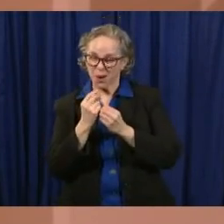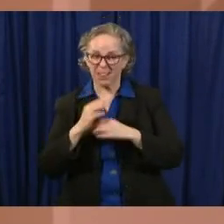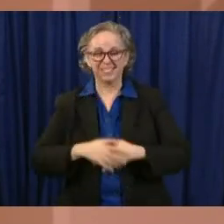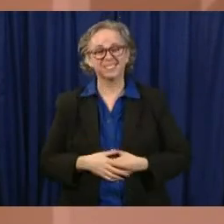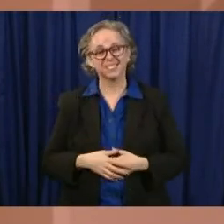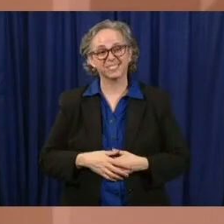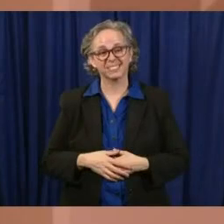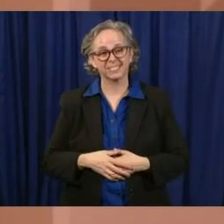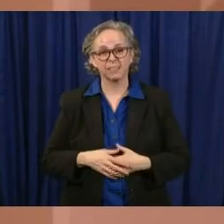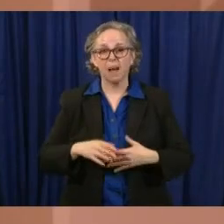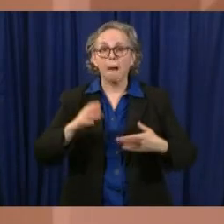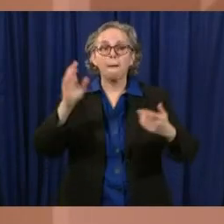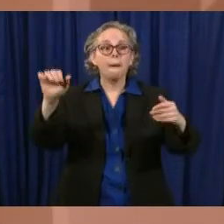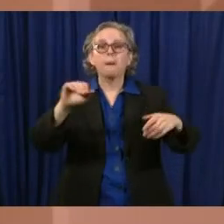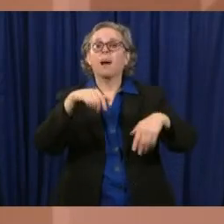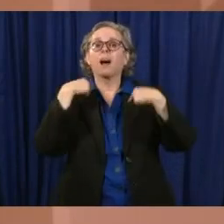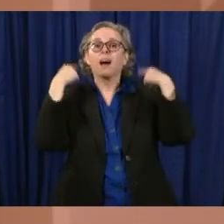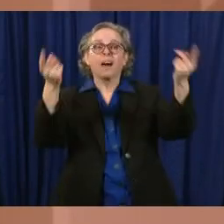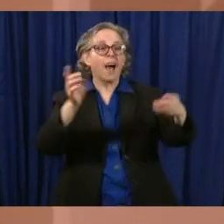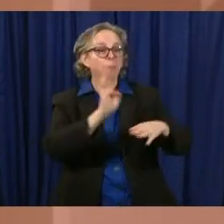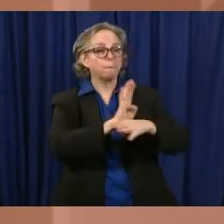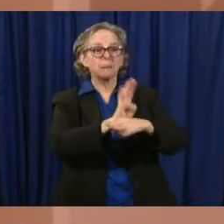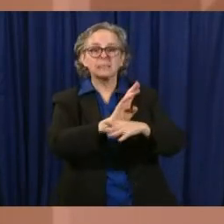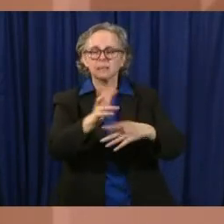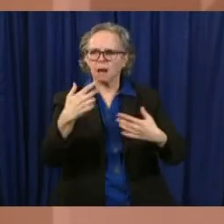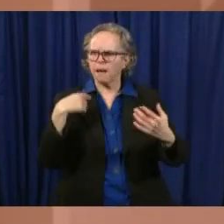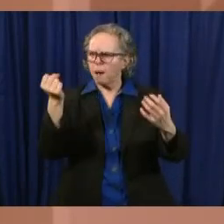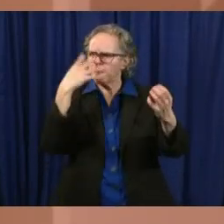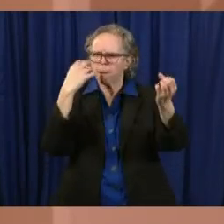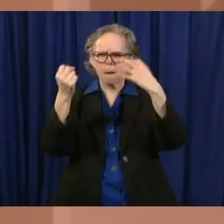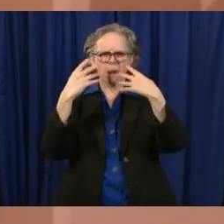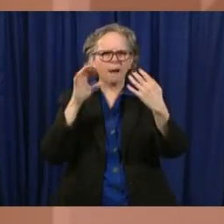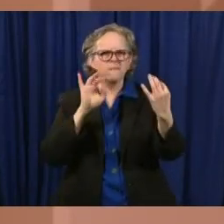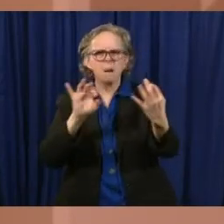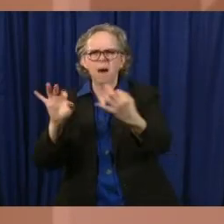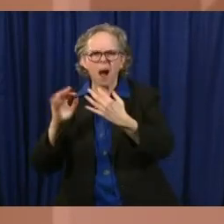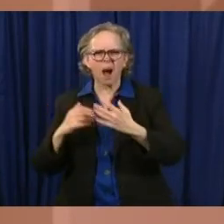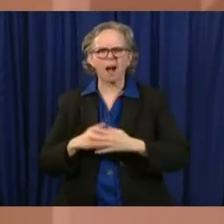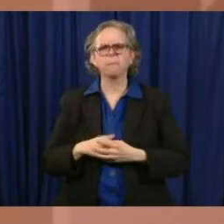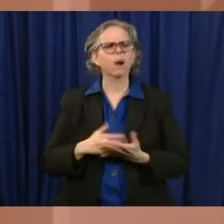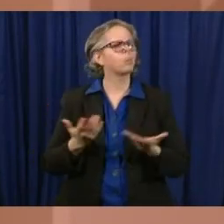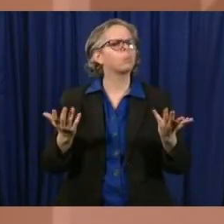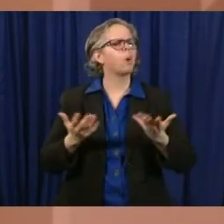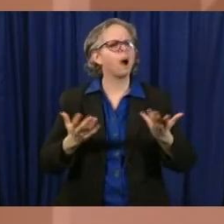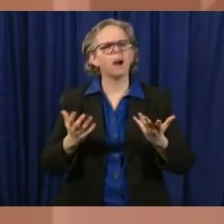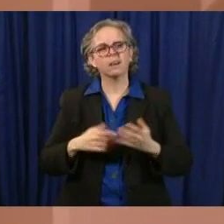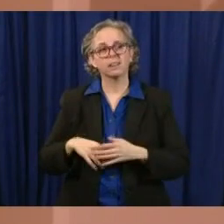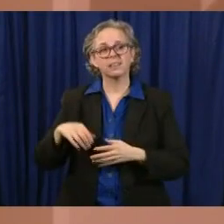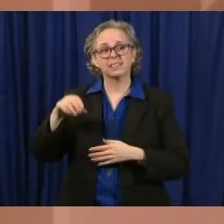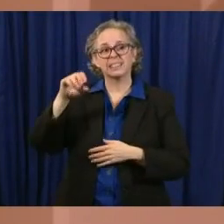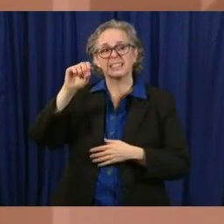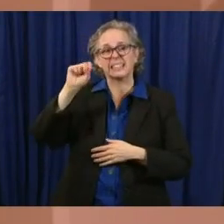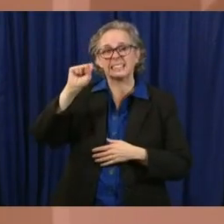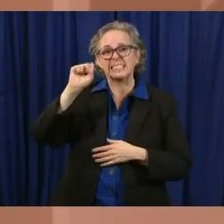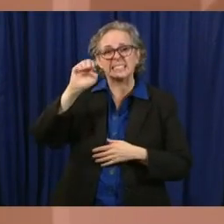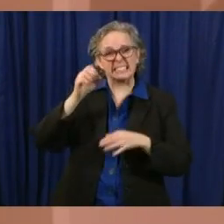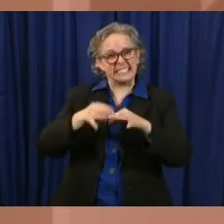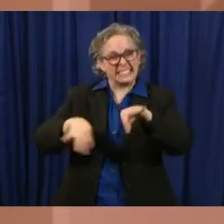us feedback on how the essential business work order and the safe workplace standards are working for